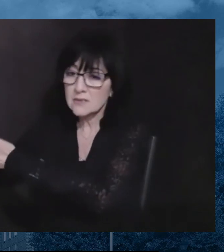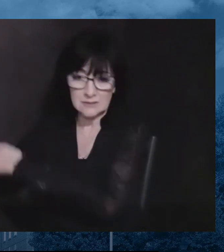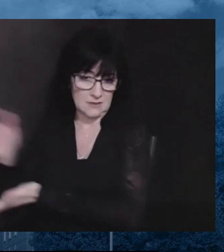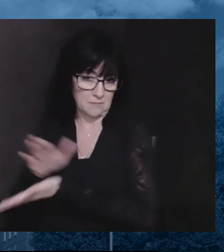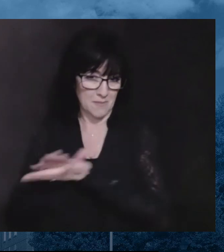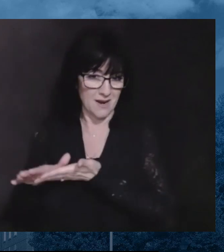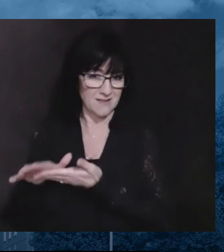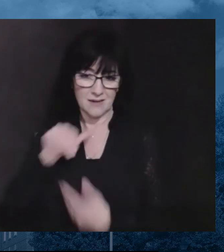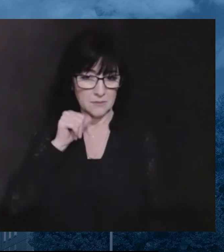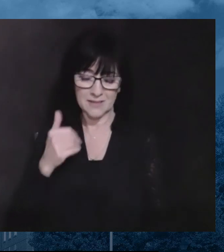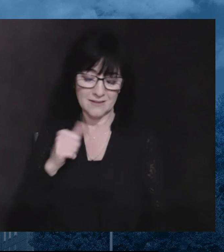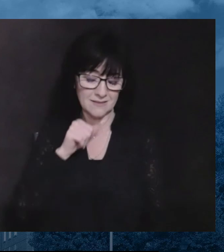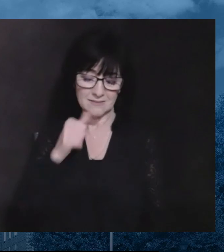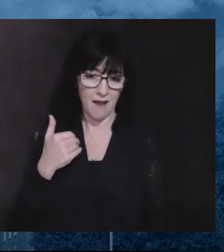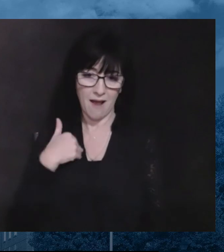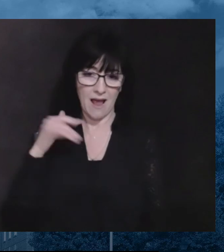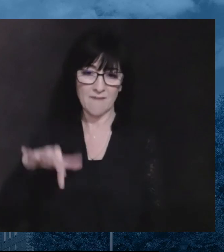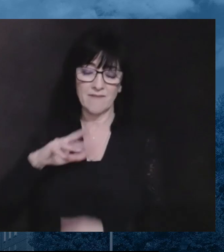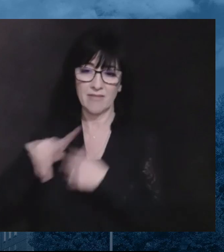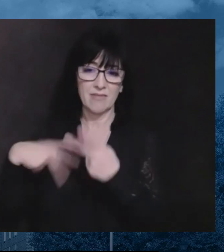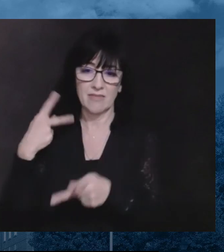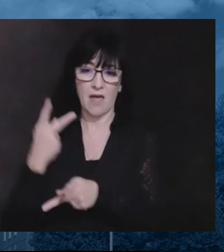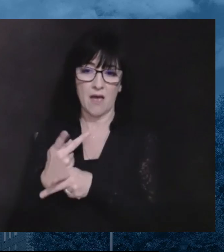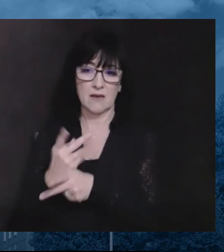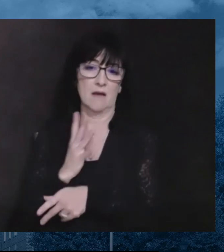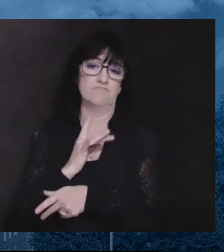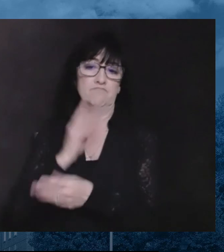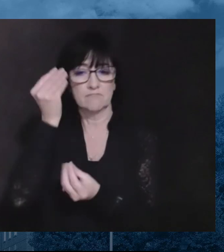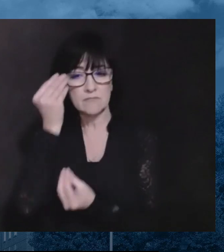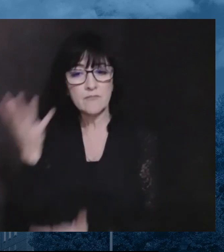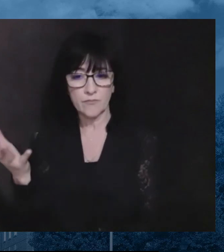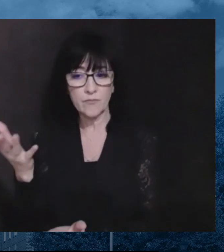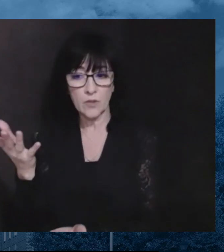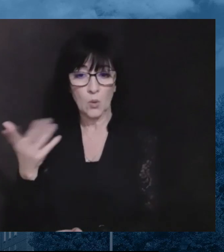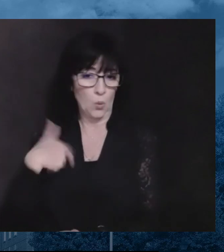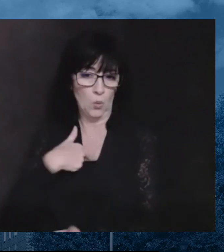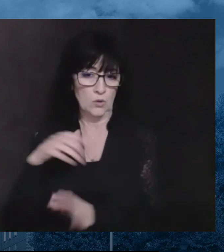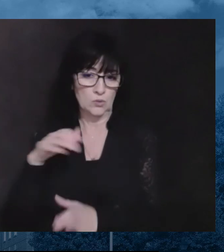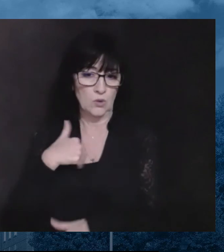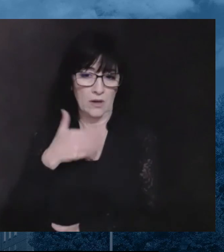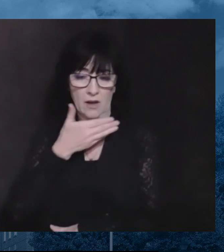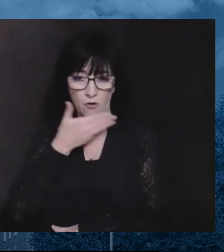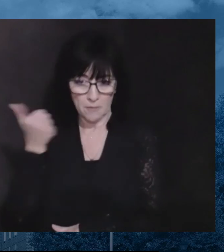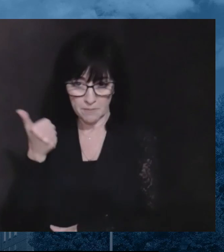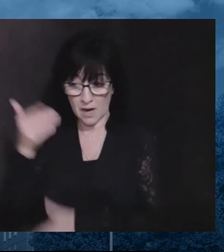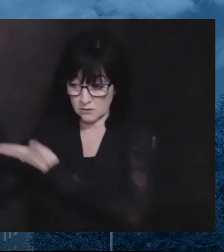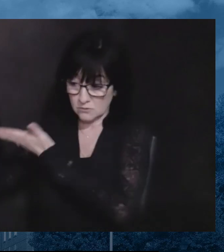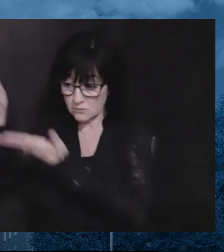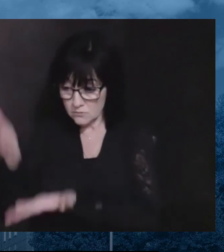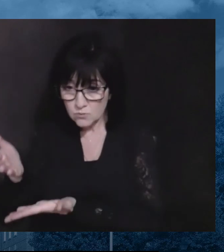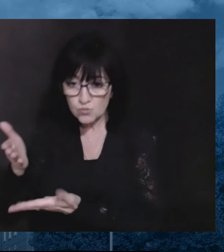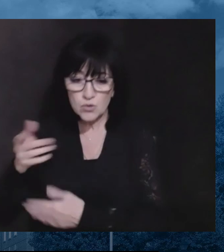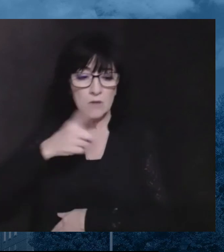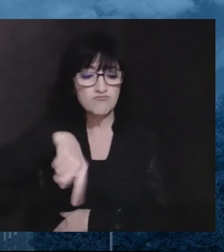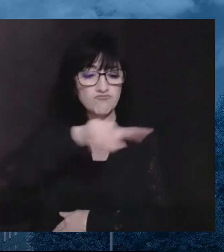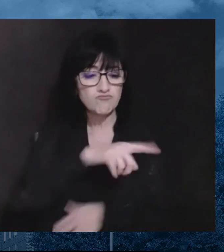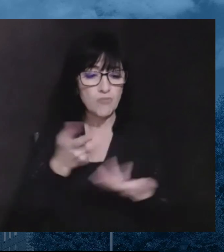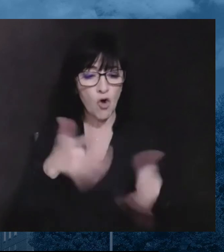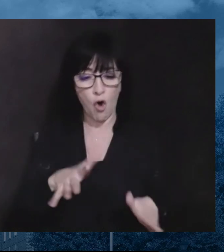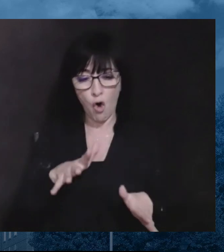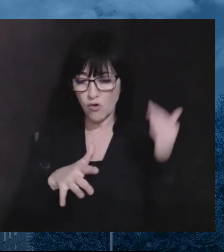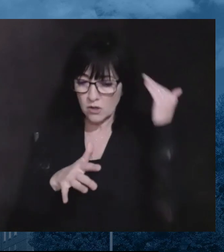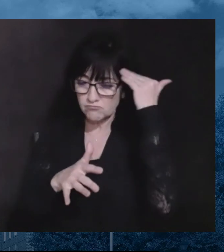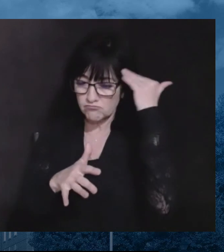we receive, and we get it out to our partners, and we know that they're doing their best to expedite their role in administering it.